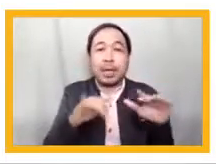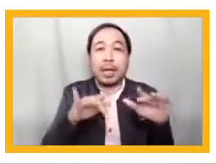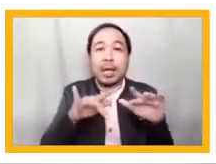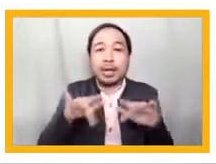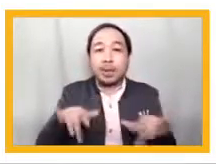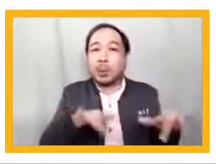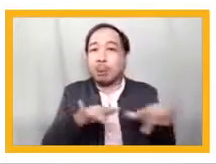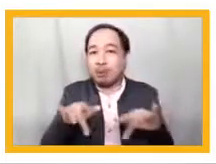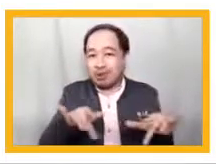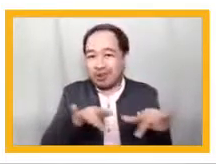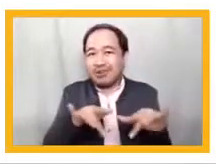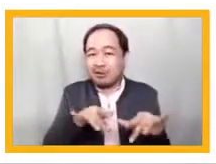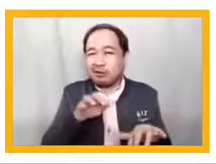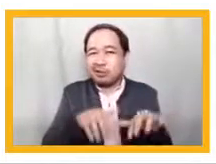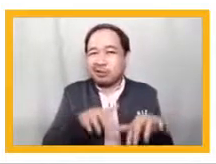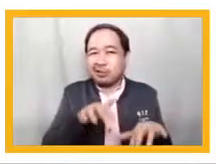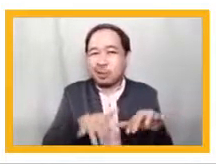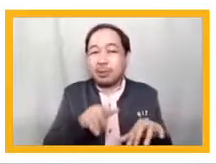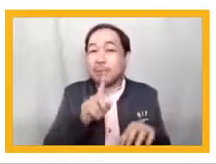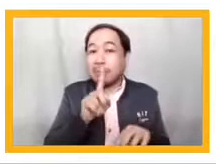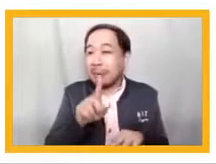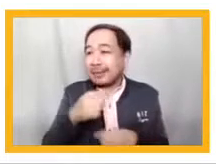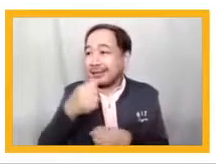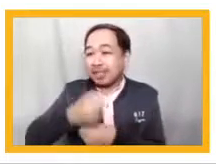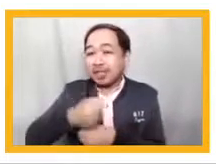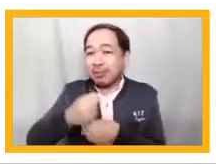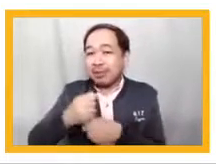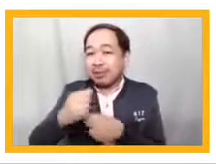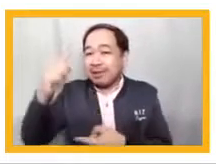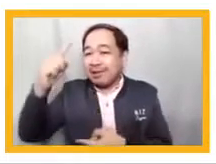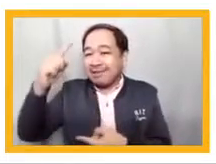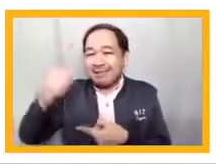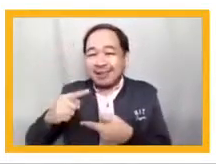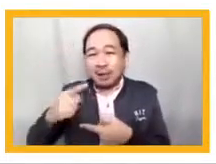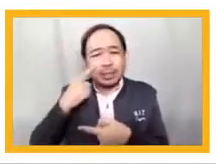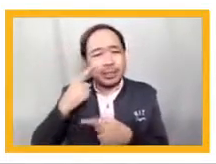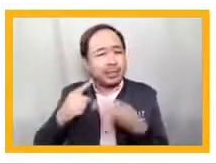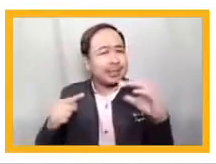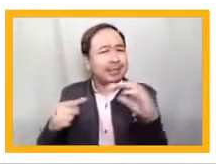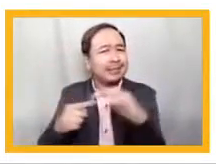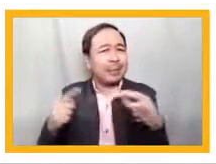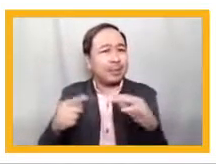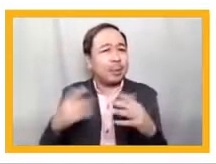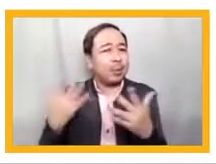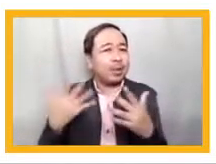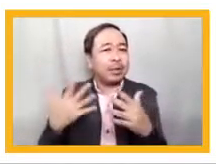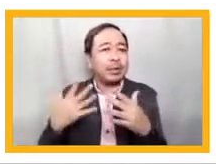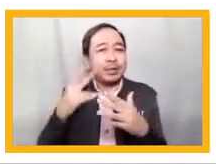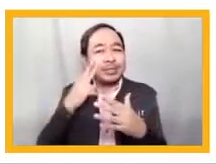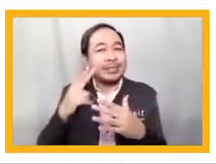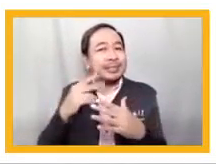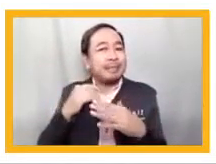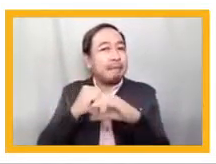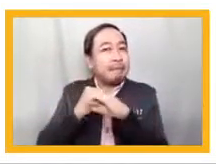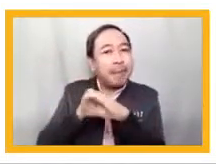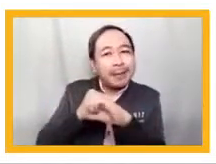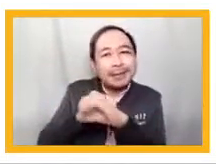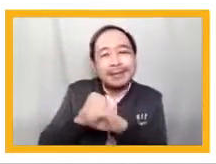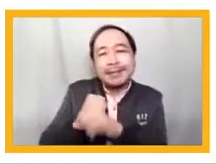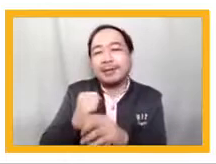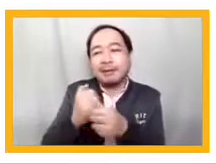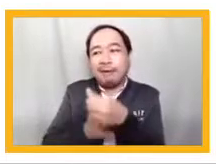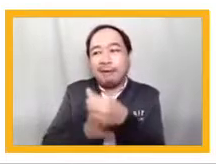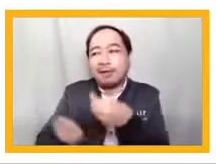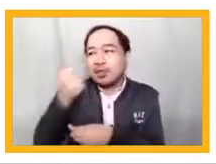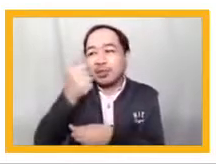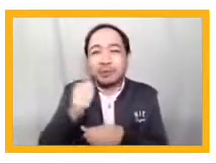different than that. So the job demand, the highest job demand is marketing executive. instead of computer software. So there